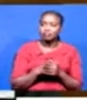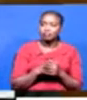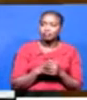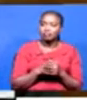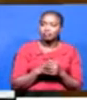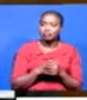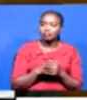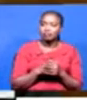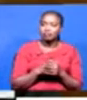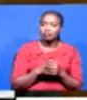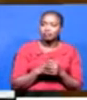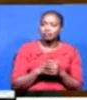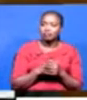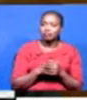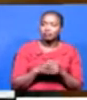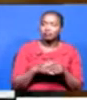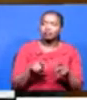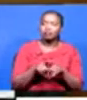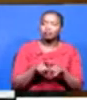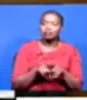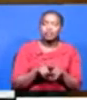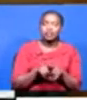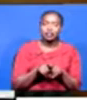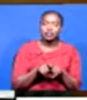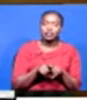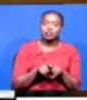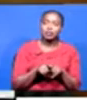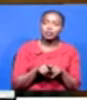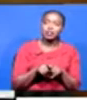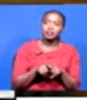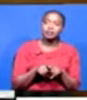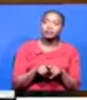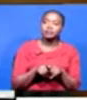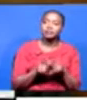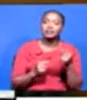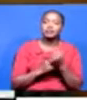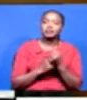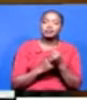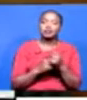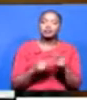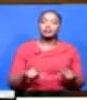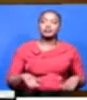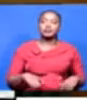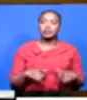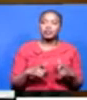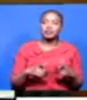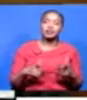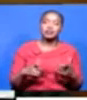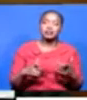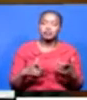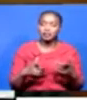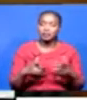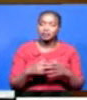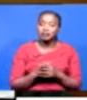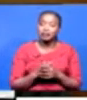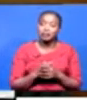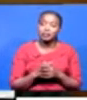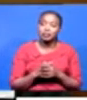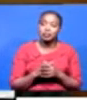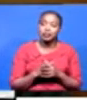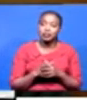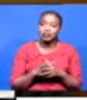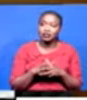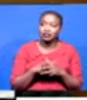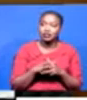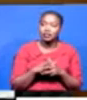a pillar in my life, in the strength. For those of you who tell me you're always looking very calm, most of the reason is because of him. He